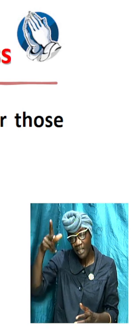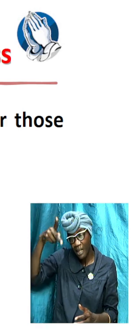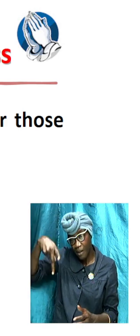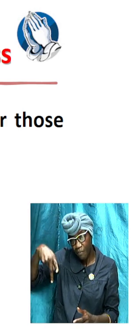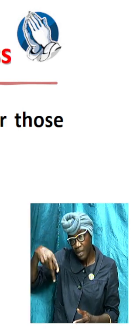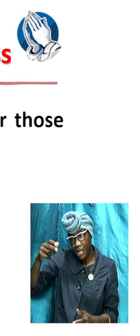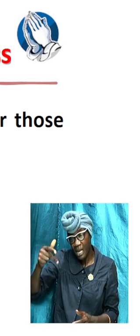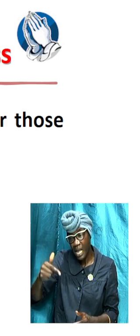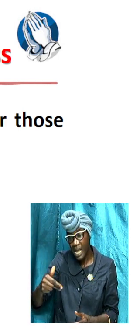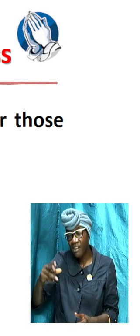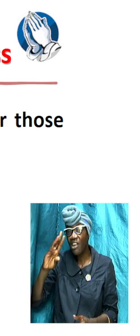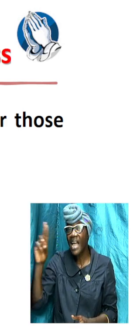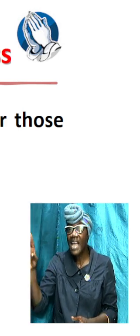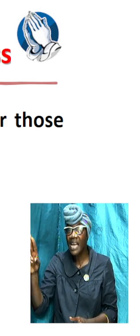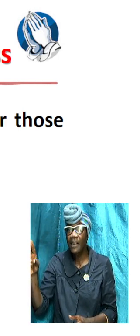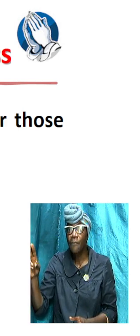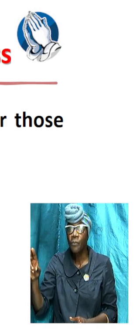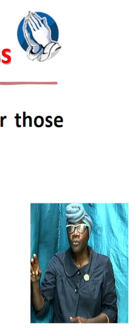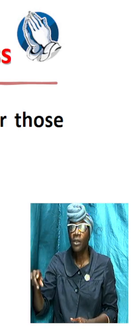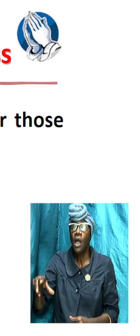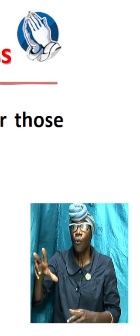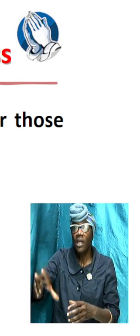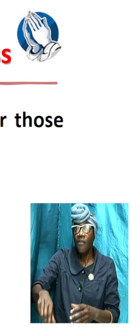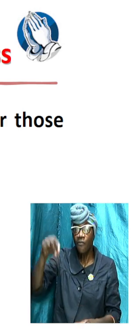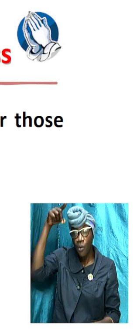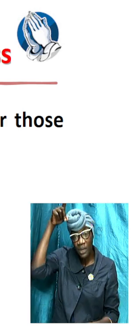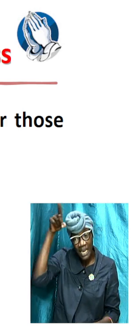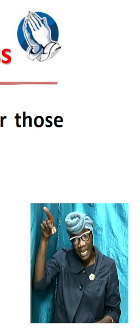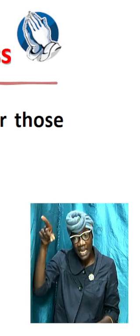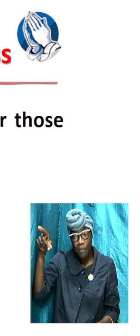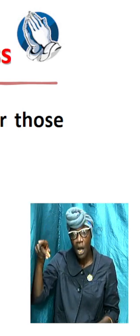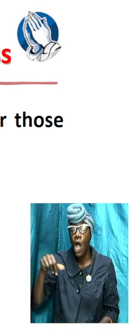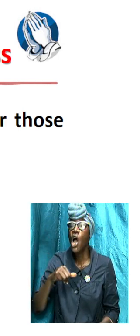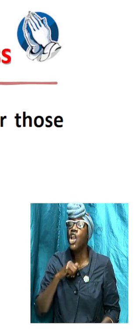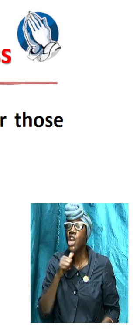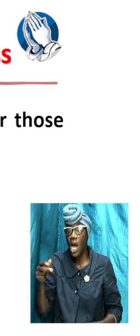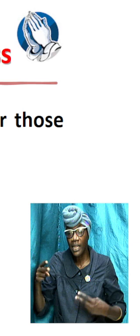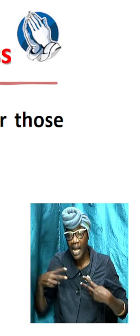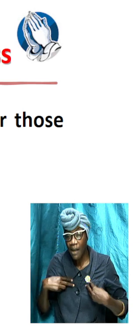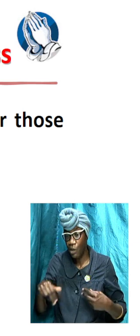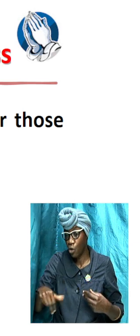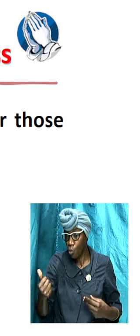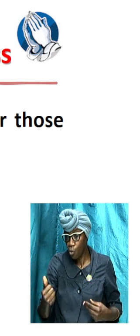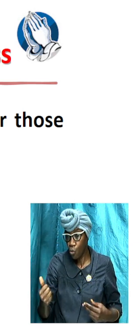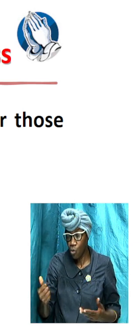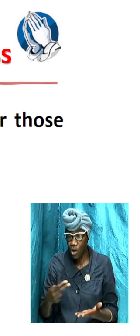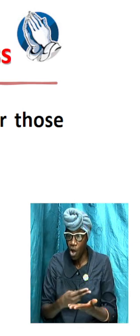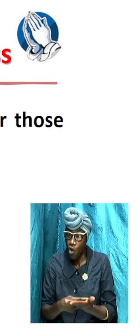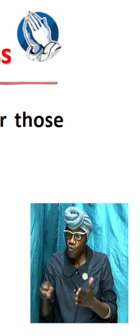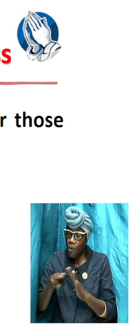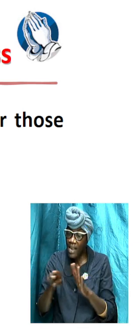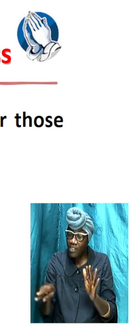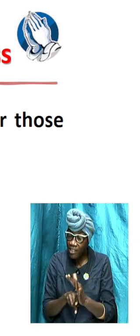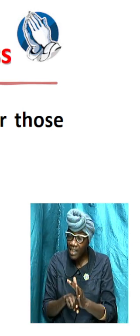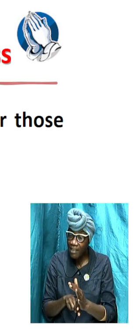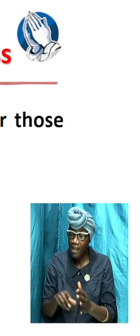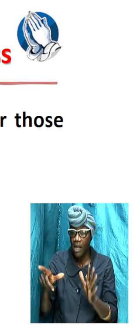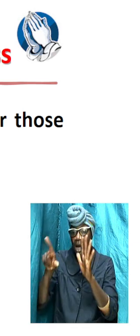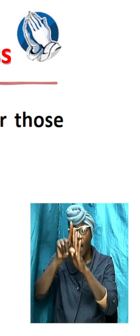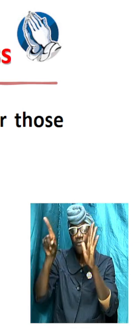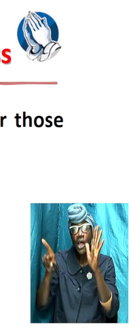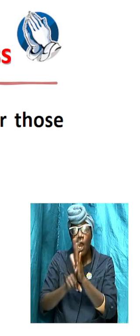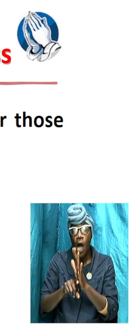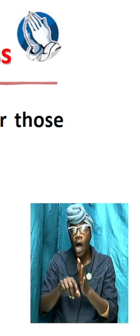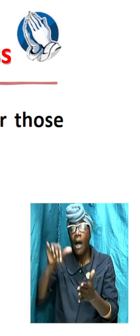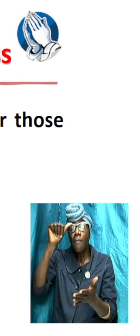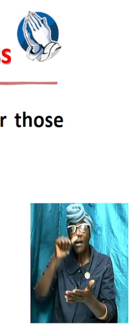found in him, not having mine own righteousness, which is of the law, but that which is through faith